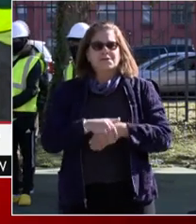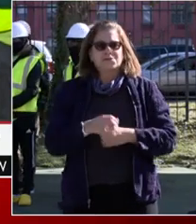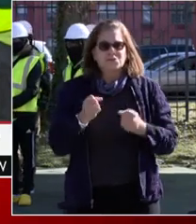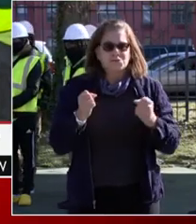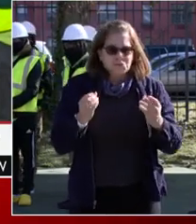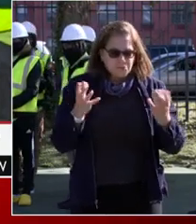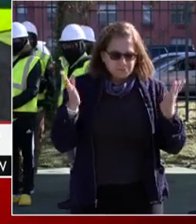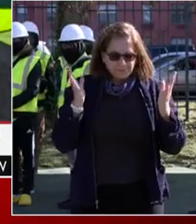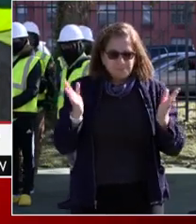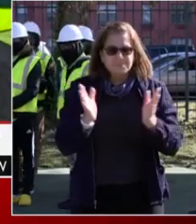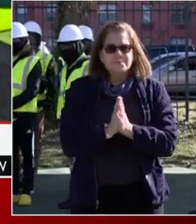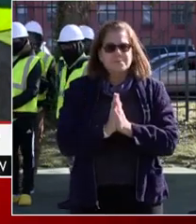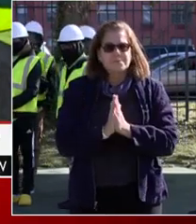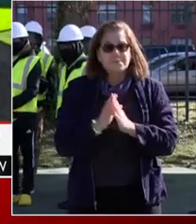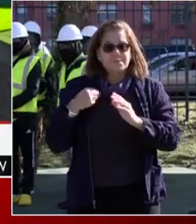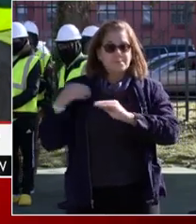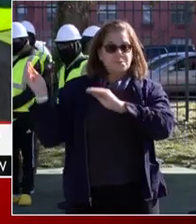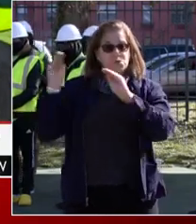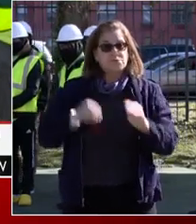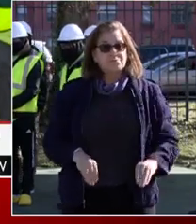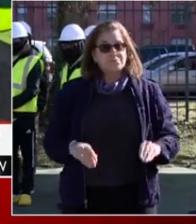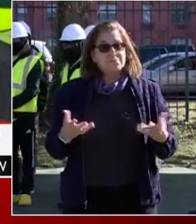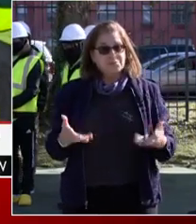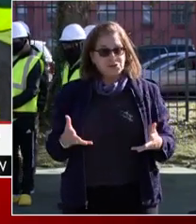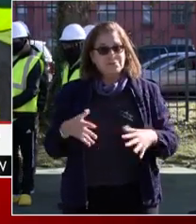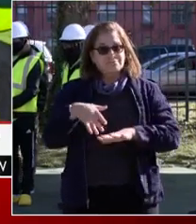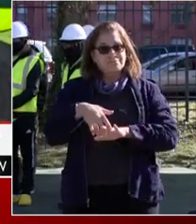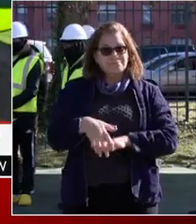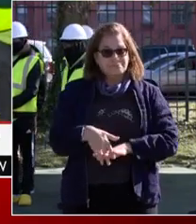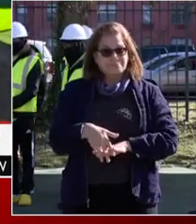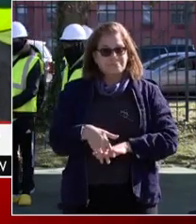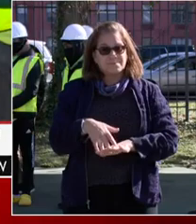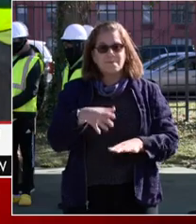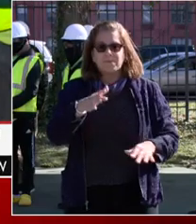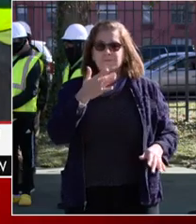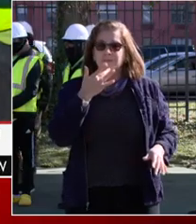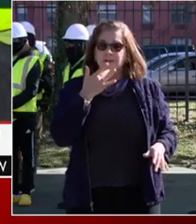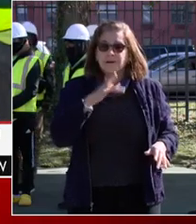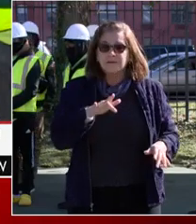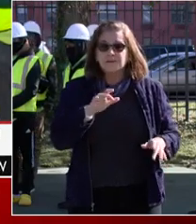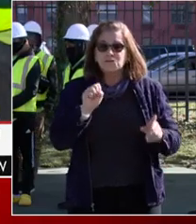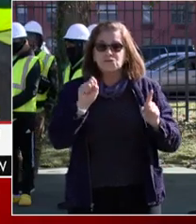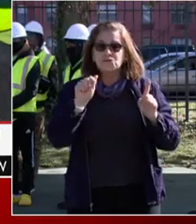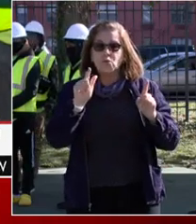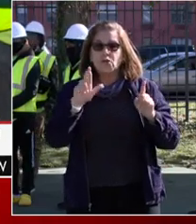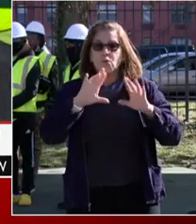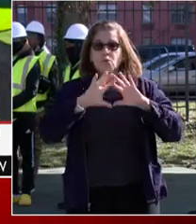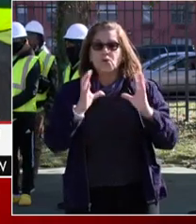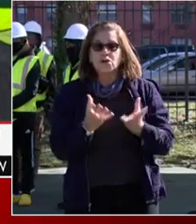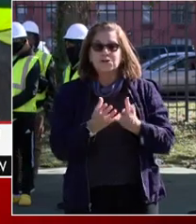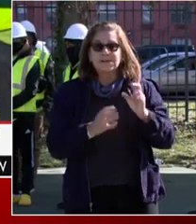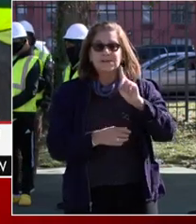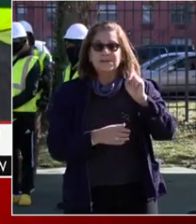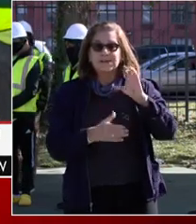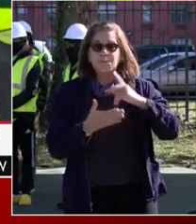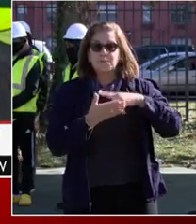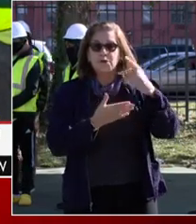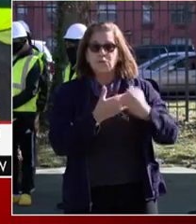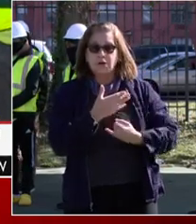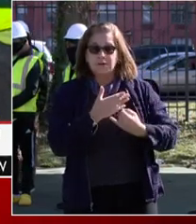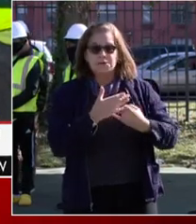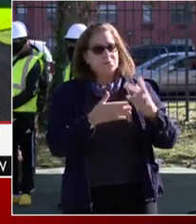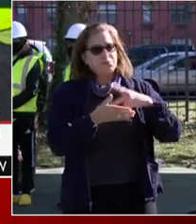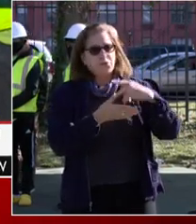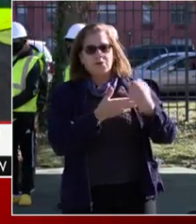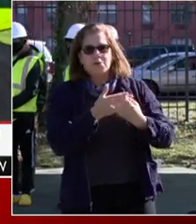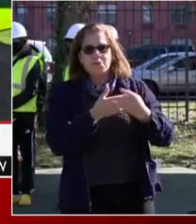after I moved to this beautiful city, fortunately, the SolarWorks DC programs start shortly, and